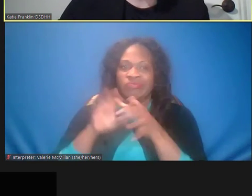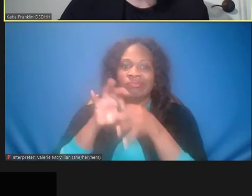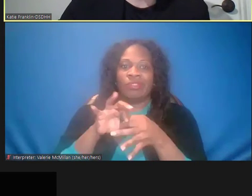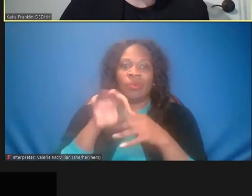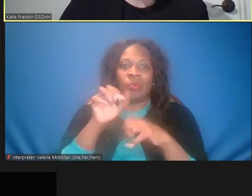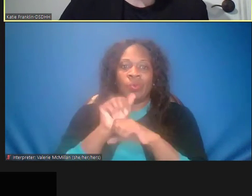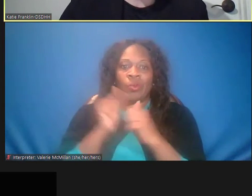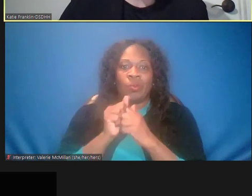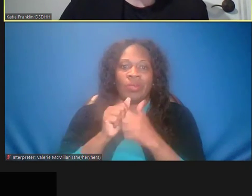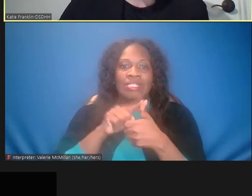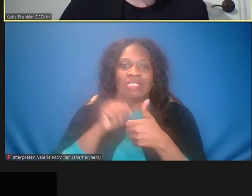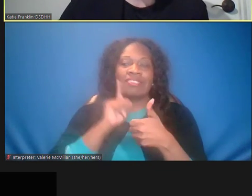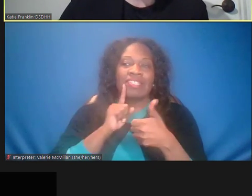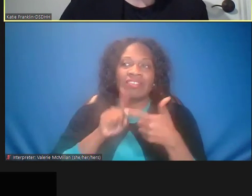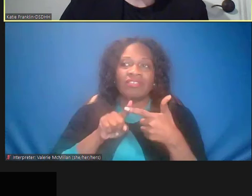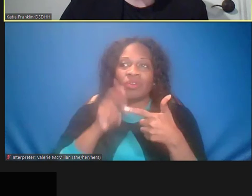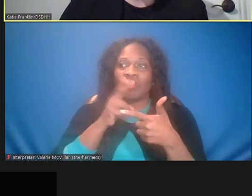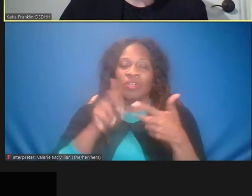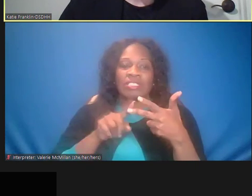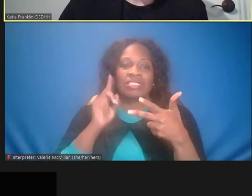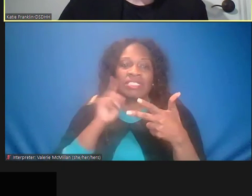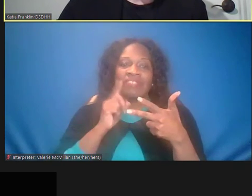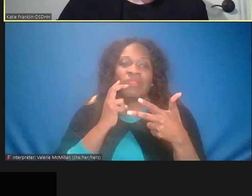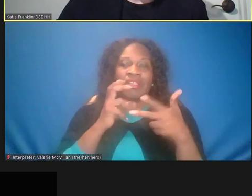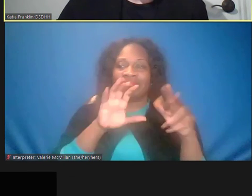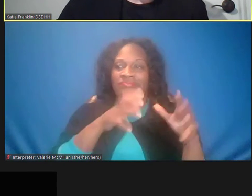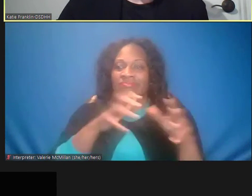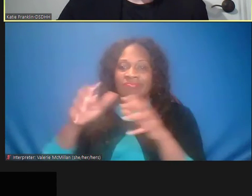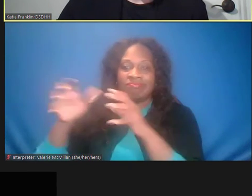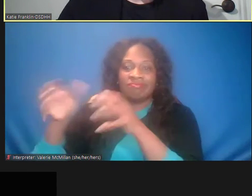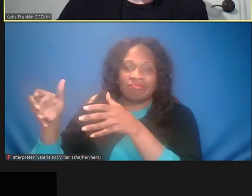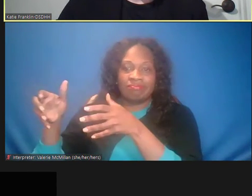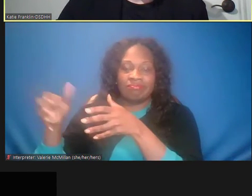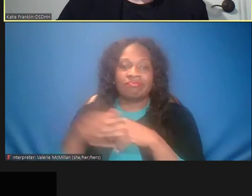with deaf, hard of hearing, and deafblind populations?